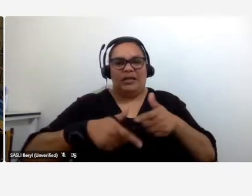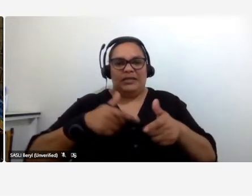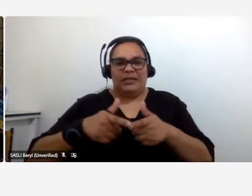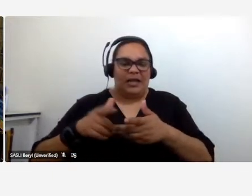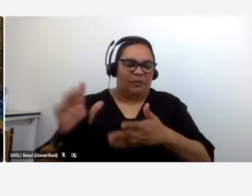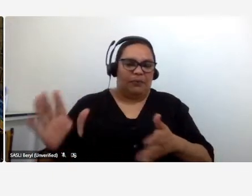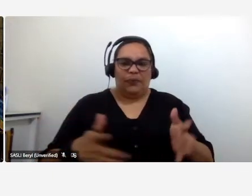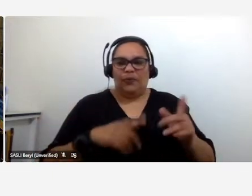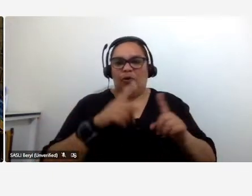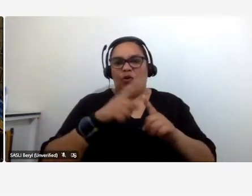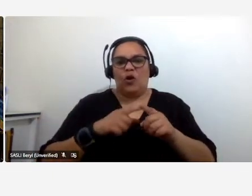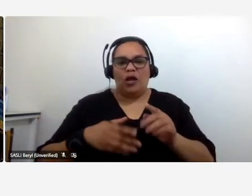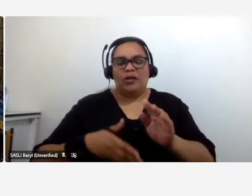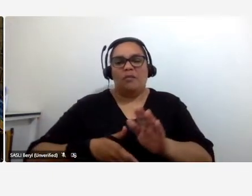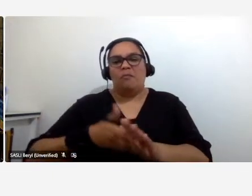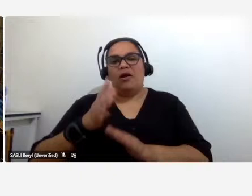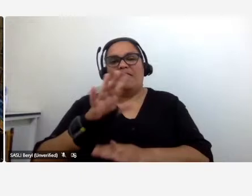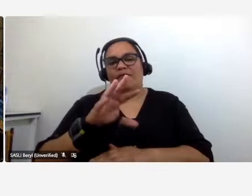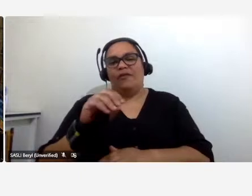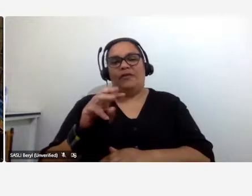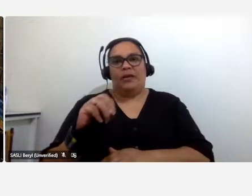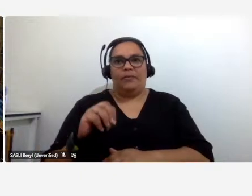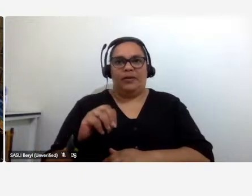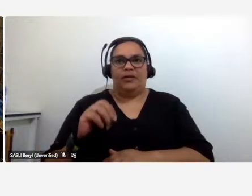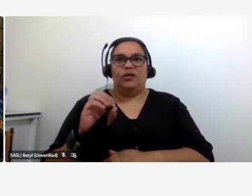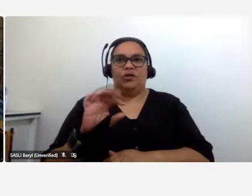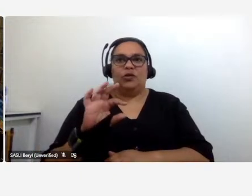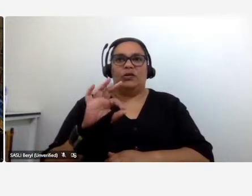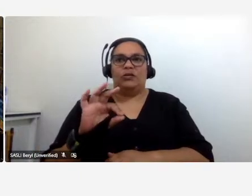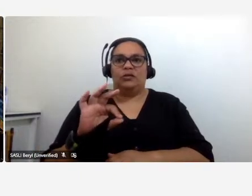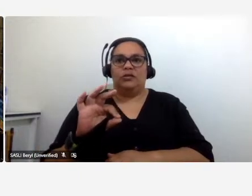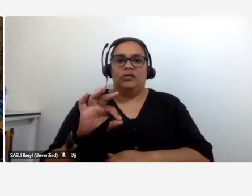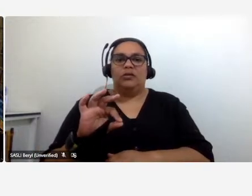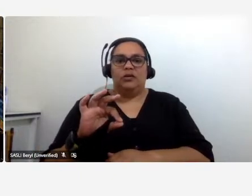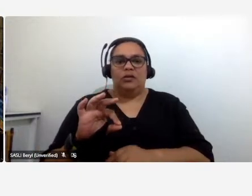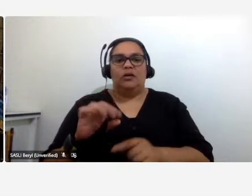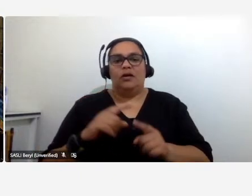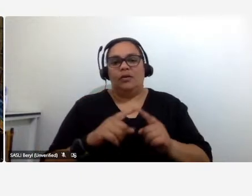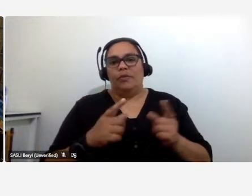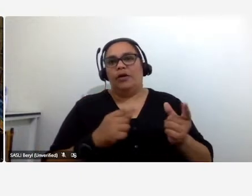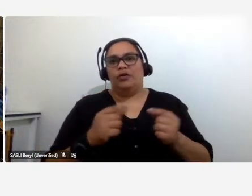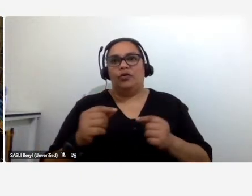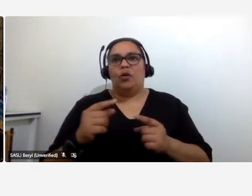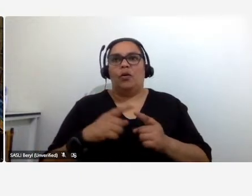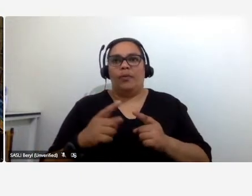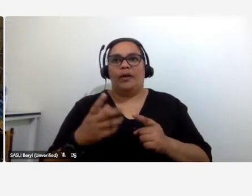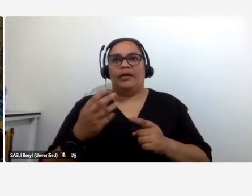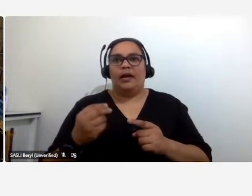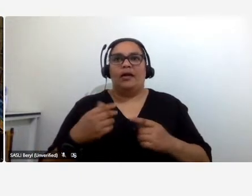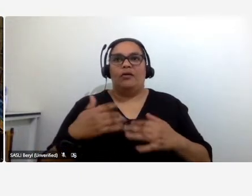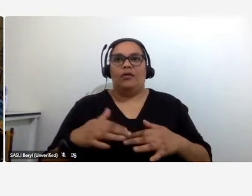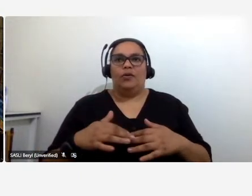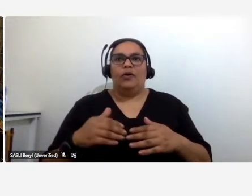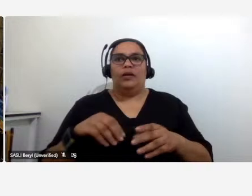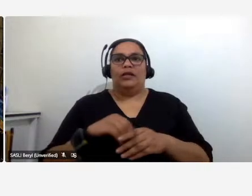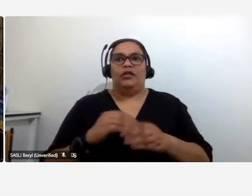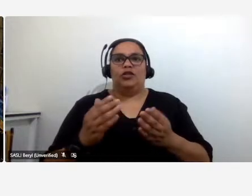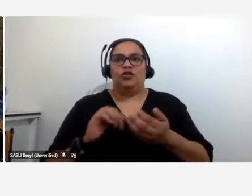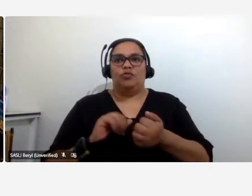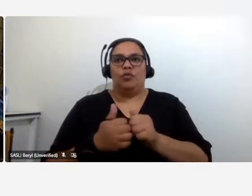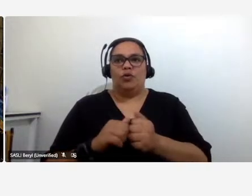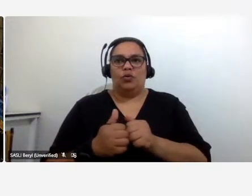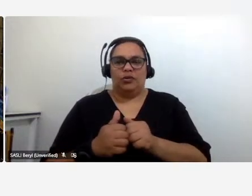away and they couldn't even go past 50 meters. So these are the type of difficulties that we will always have within sport. But I